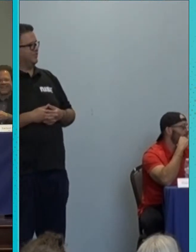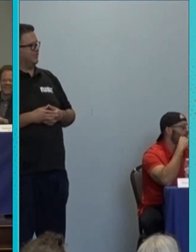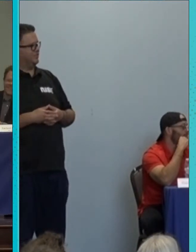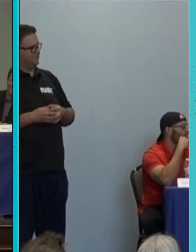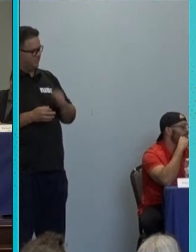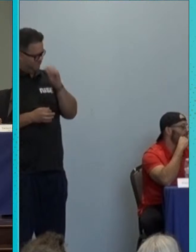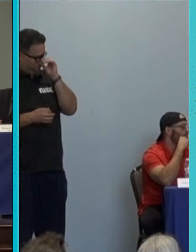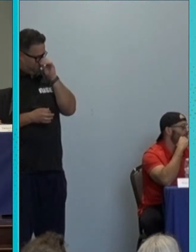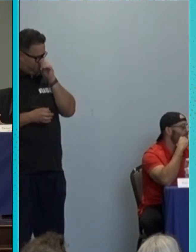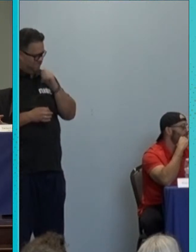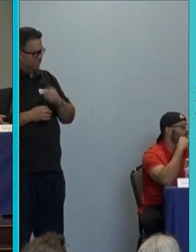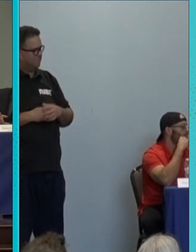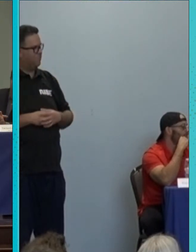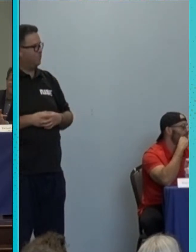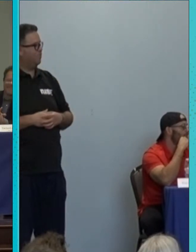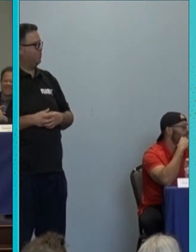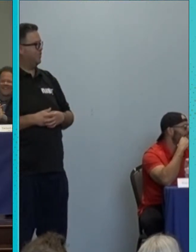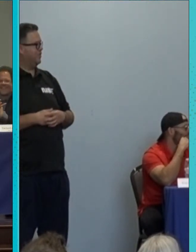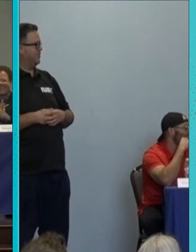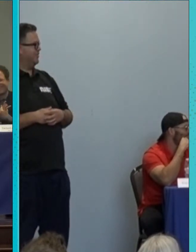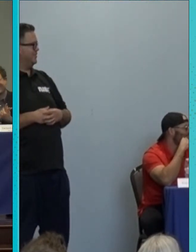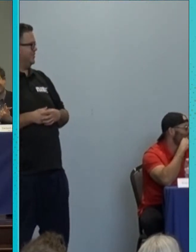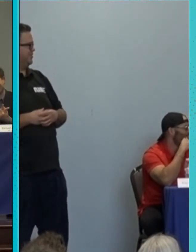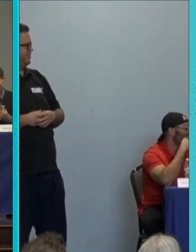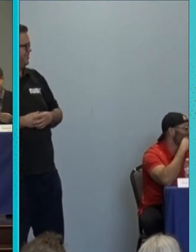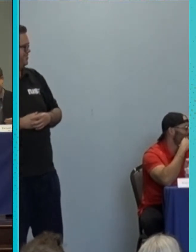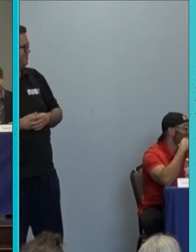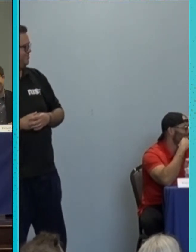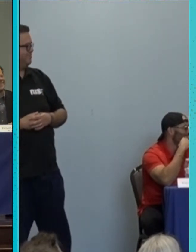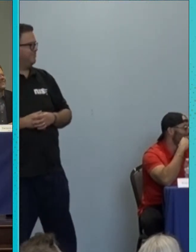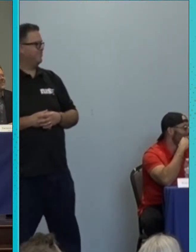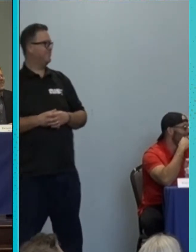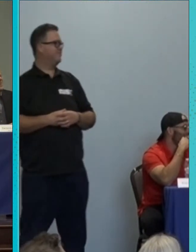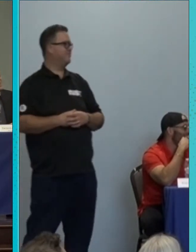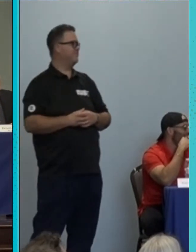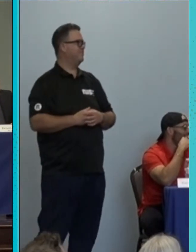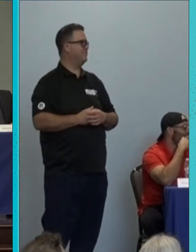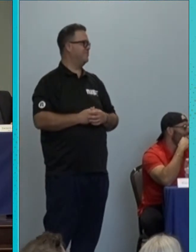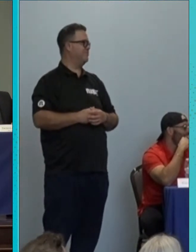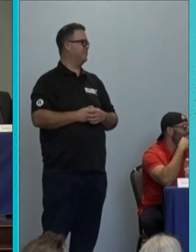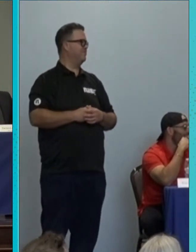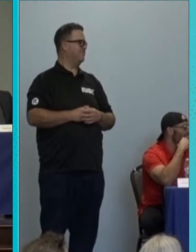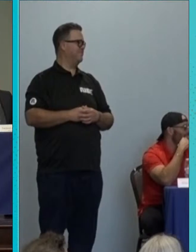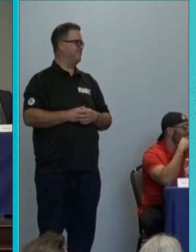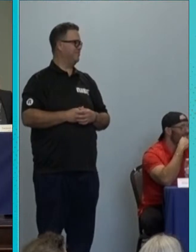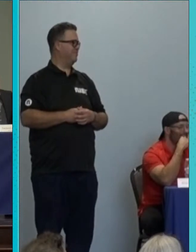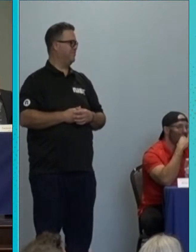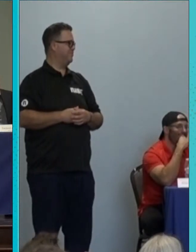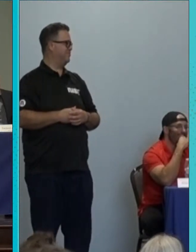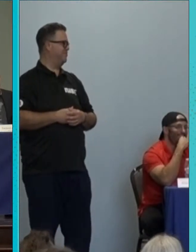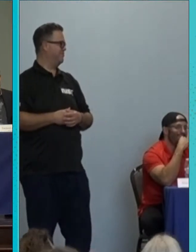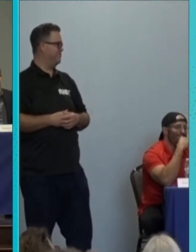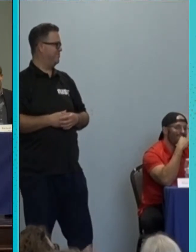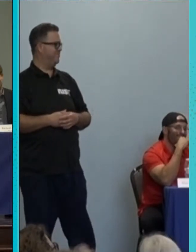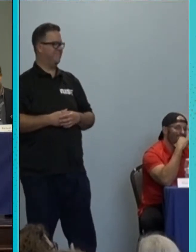one of the alarms is, so are you going to come replace that? It's called #DeafProblem.